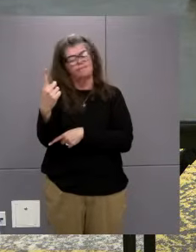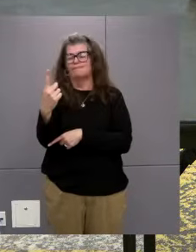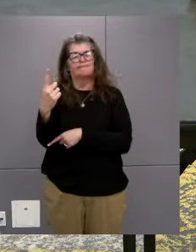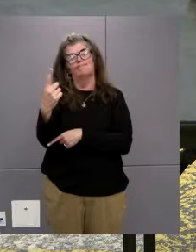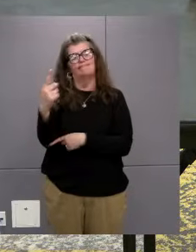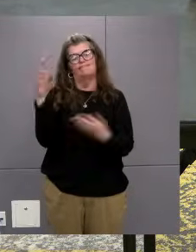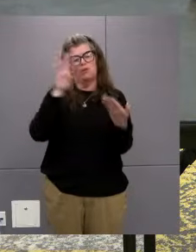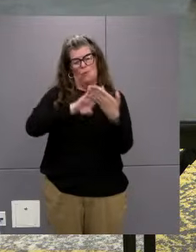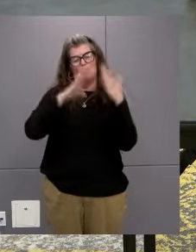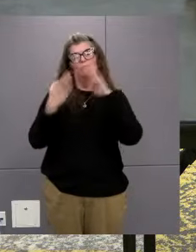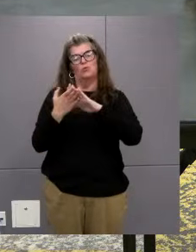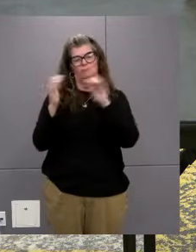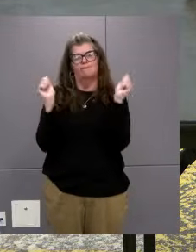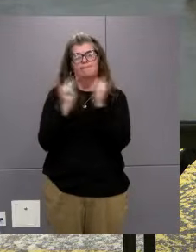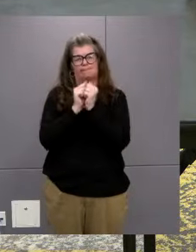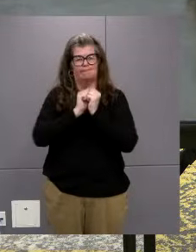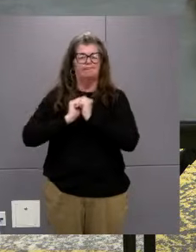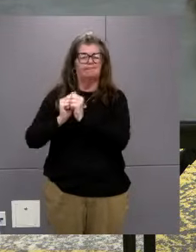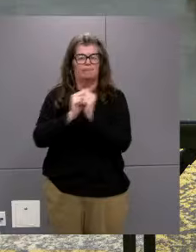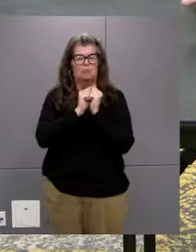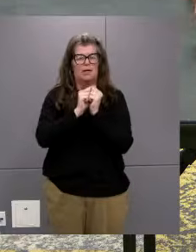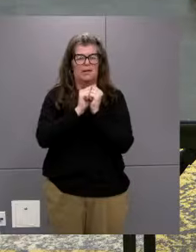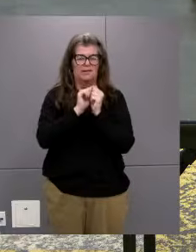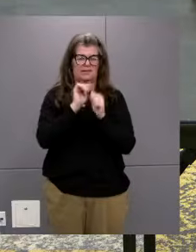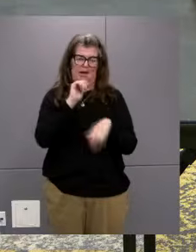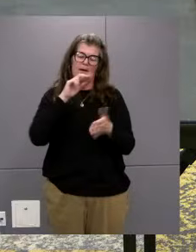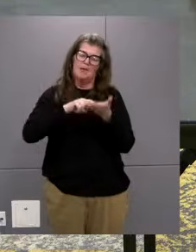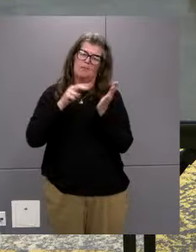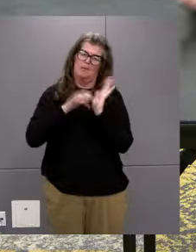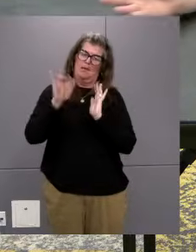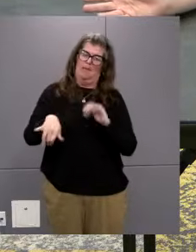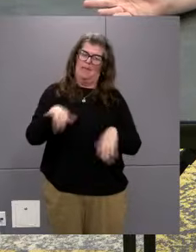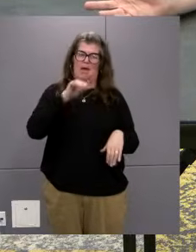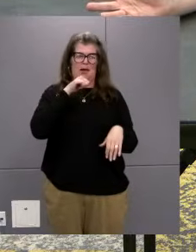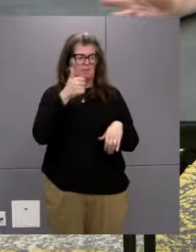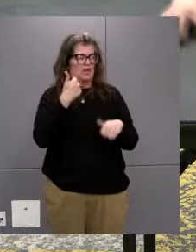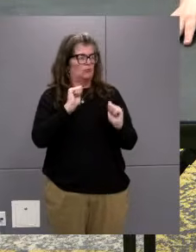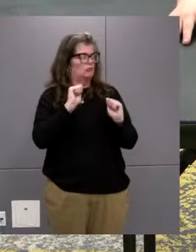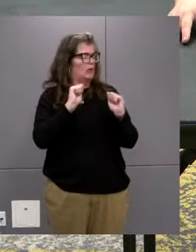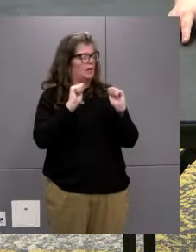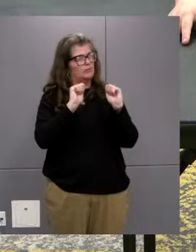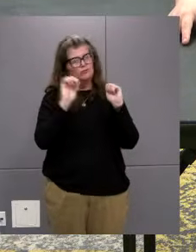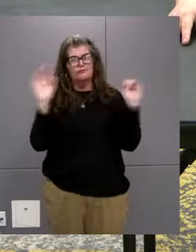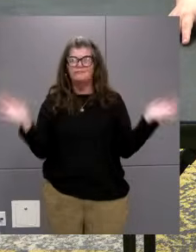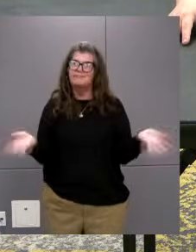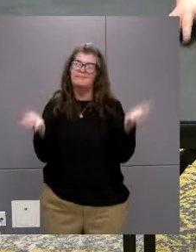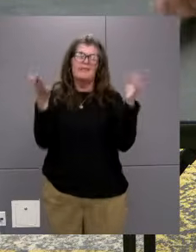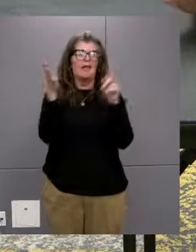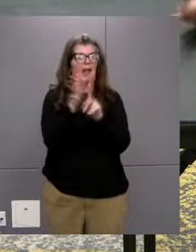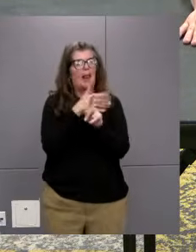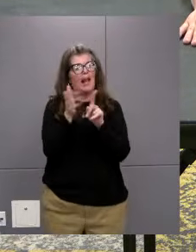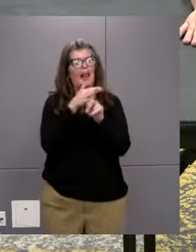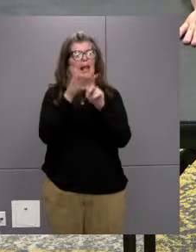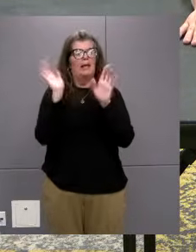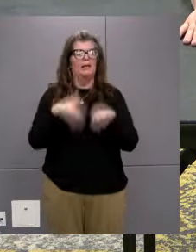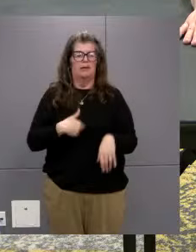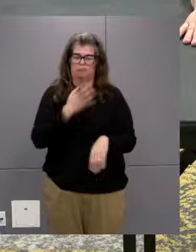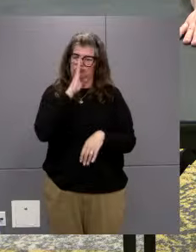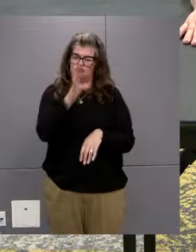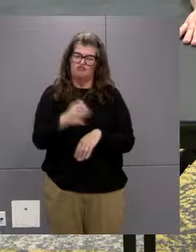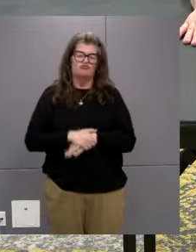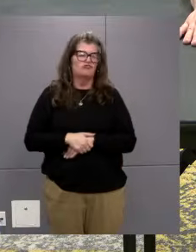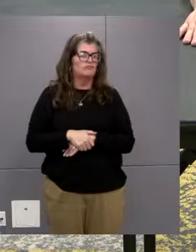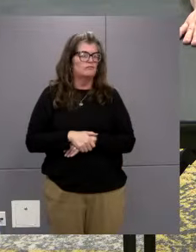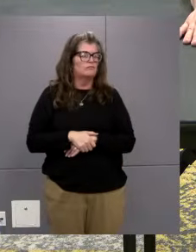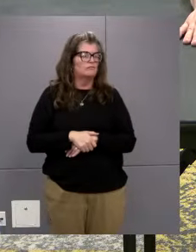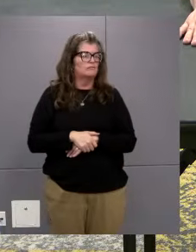mean that. That's not just me trying to fluff this up, right? I'm very direct, if anyone can tell. What I will say is